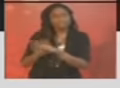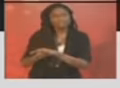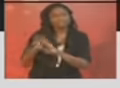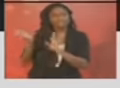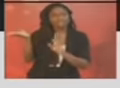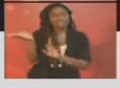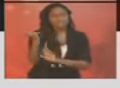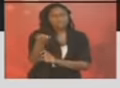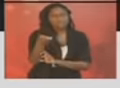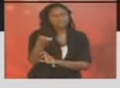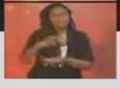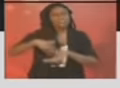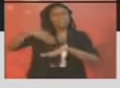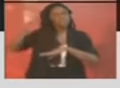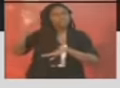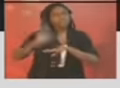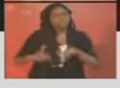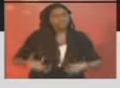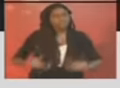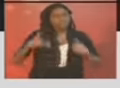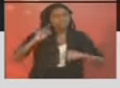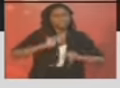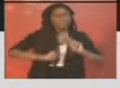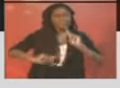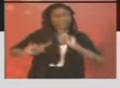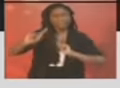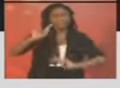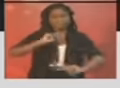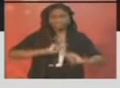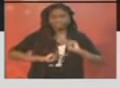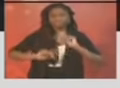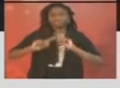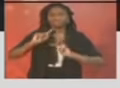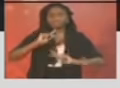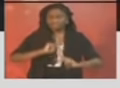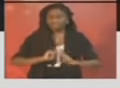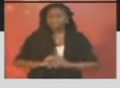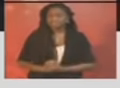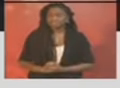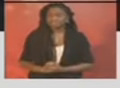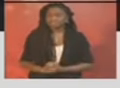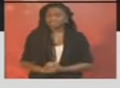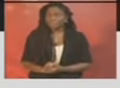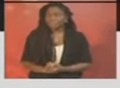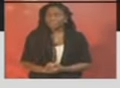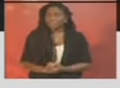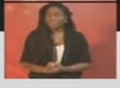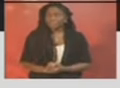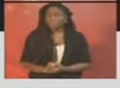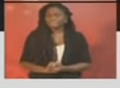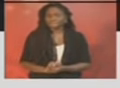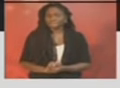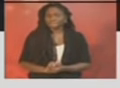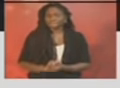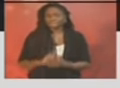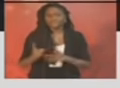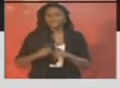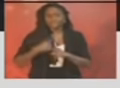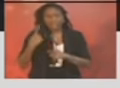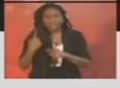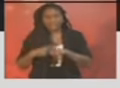80-plus age group accounting for a total of 15.2% of the deaths so far, and the over 70 to 79 age